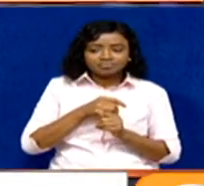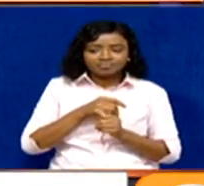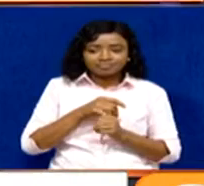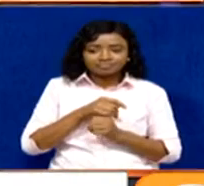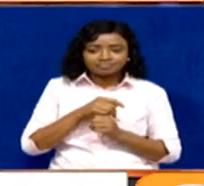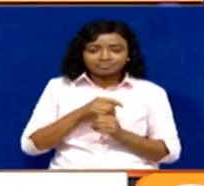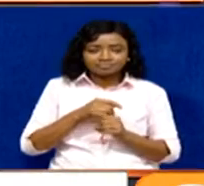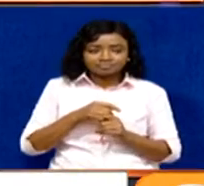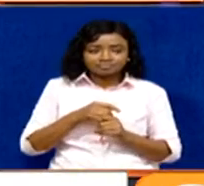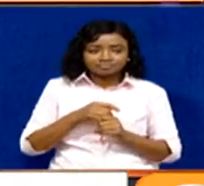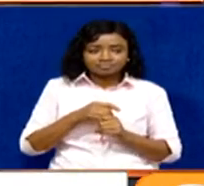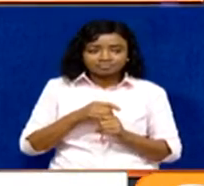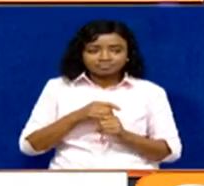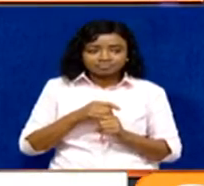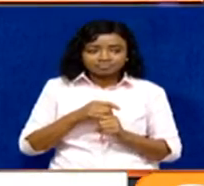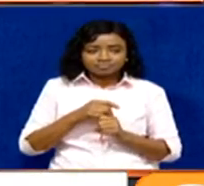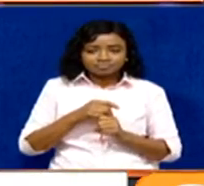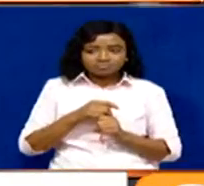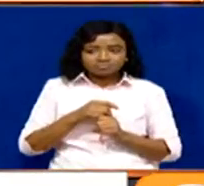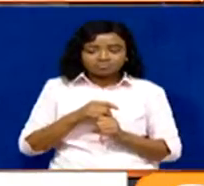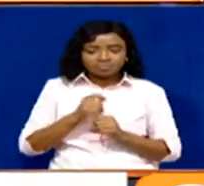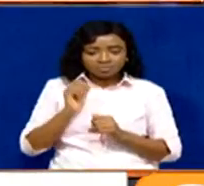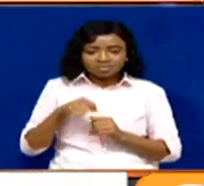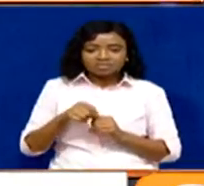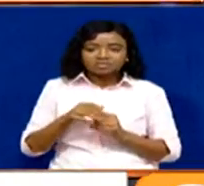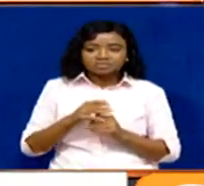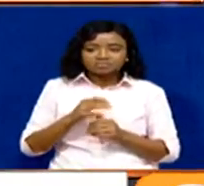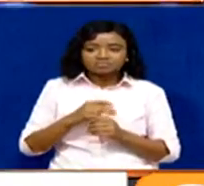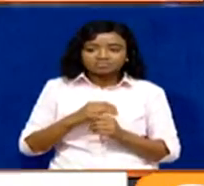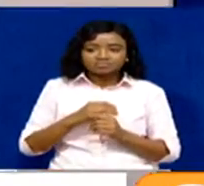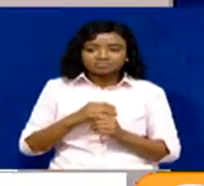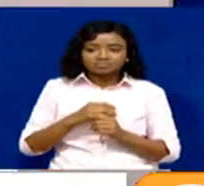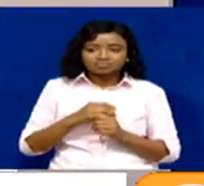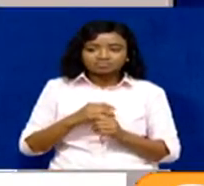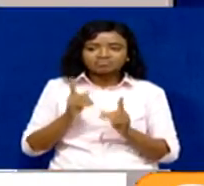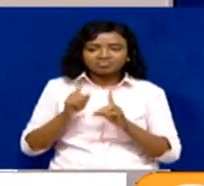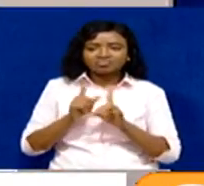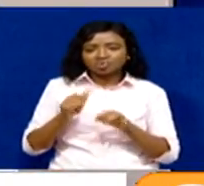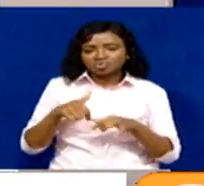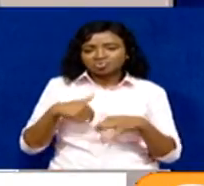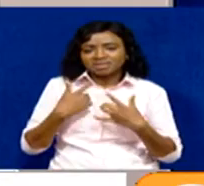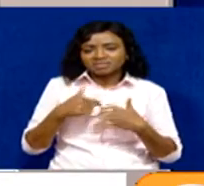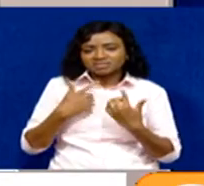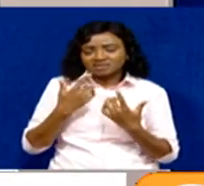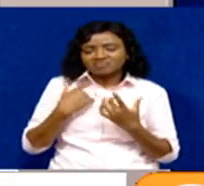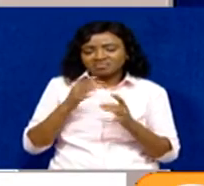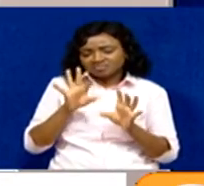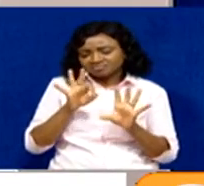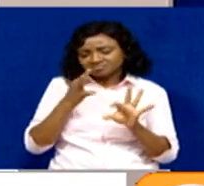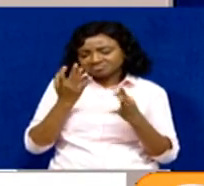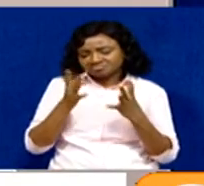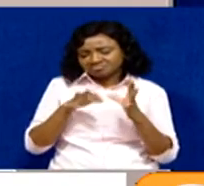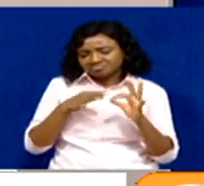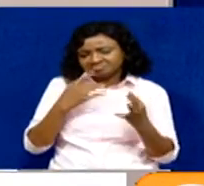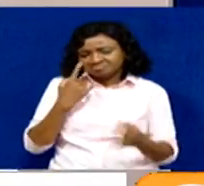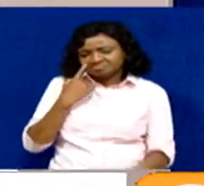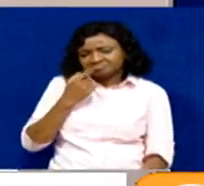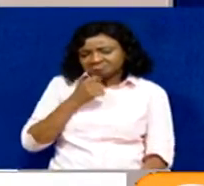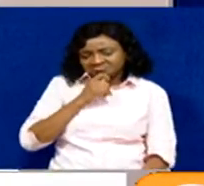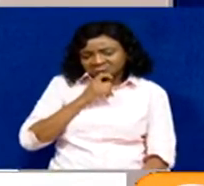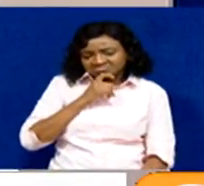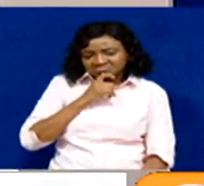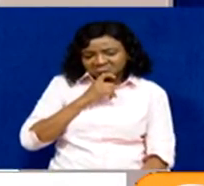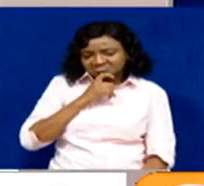race. There's no need for you to try. According to, yes. And of course, also according to my own analysis, a point has been